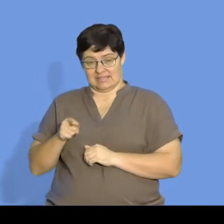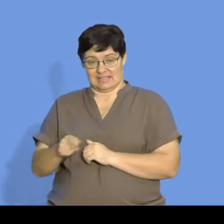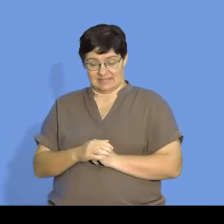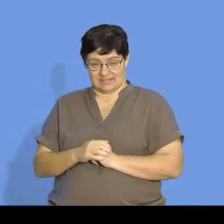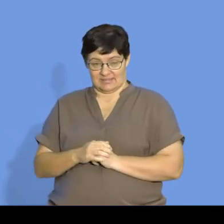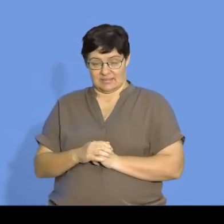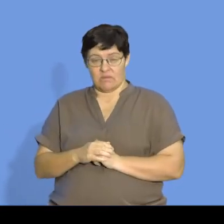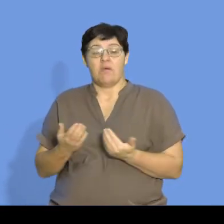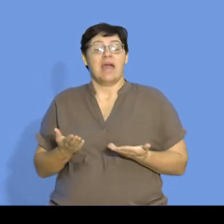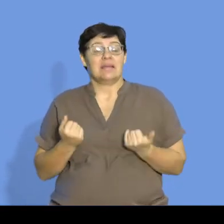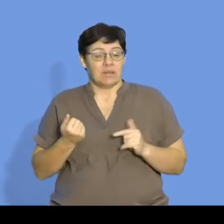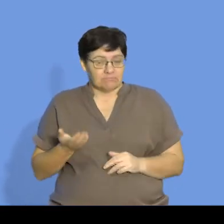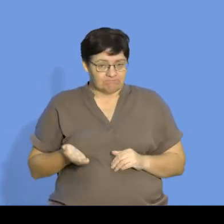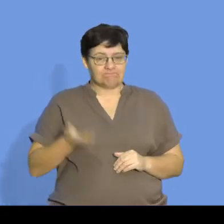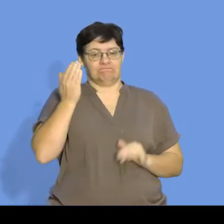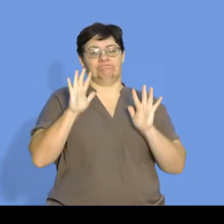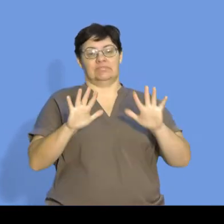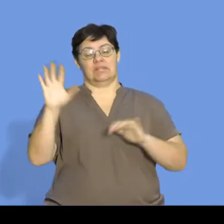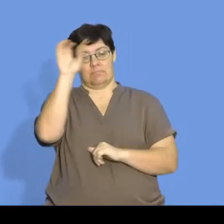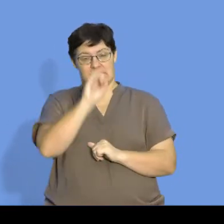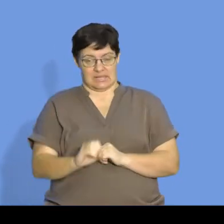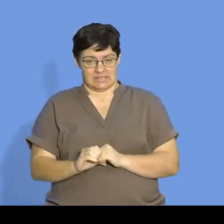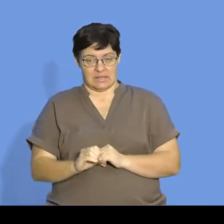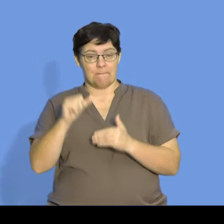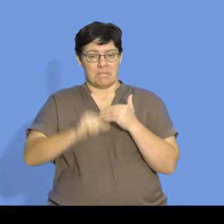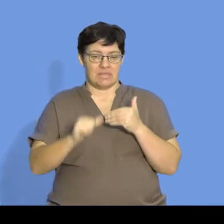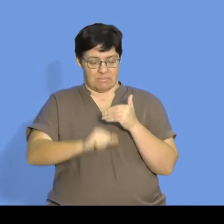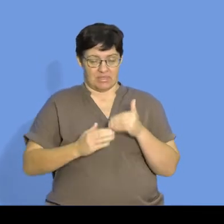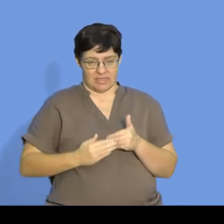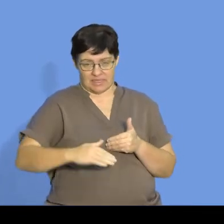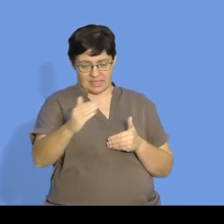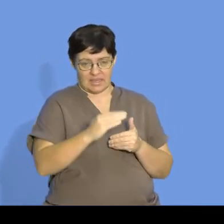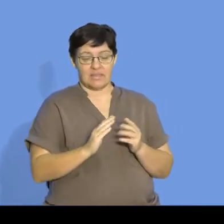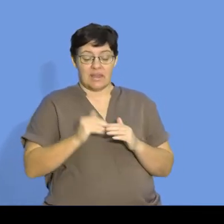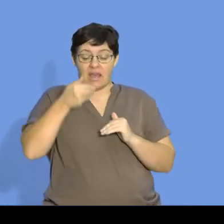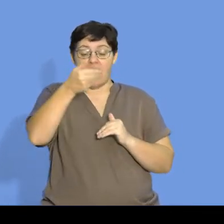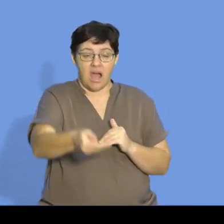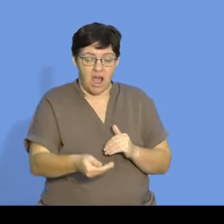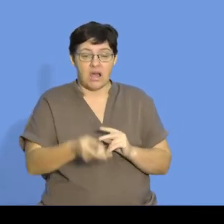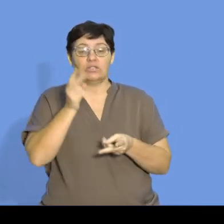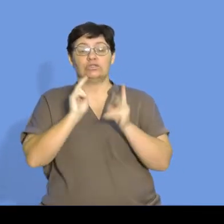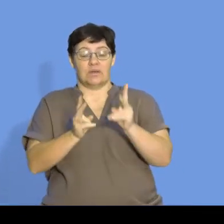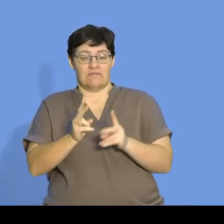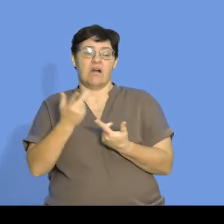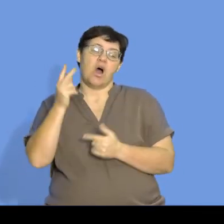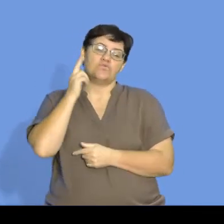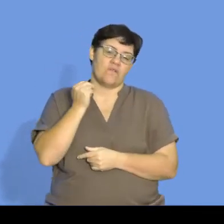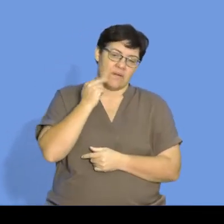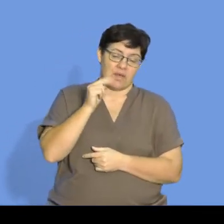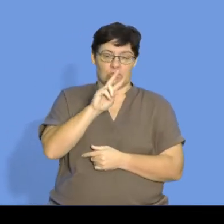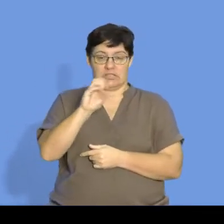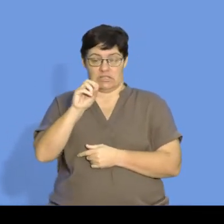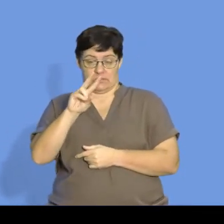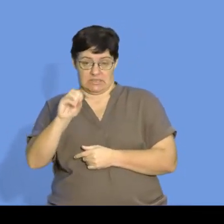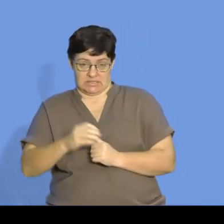Sales are expected to increase by 10% per month and then by 12% during November